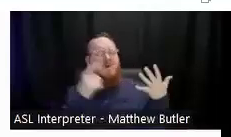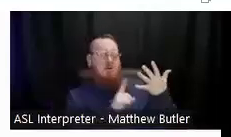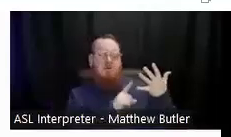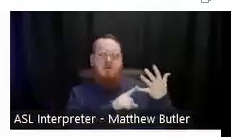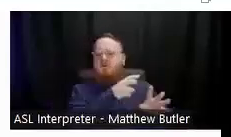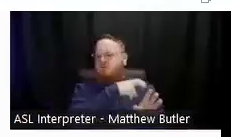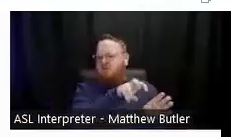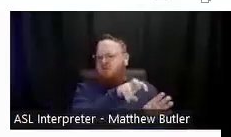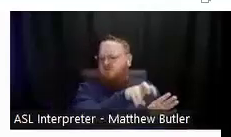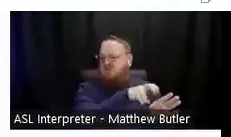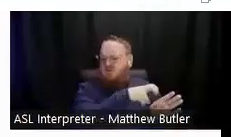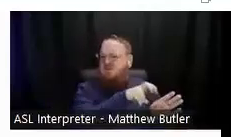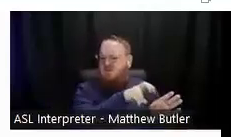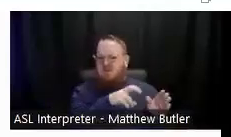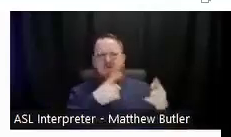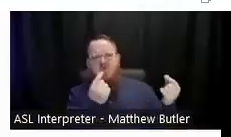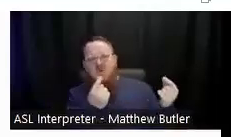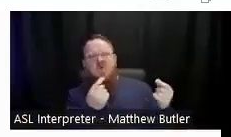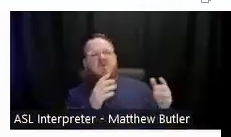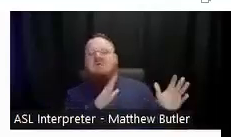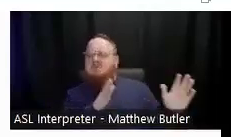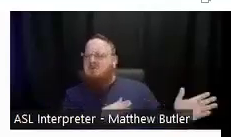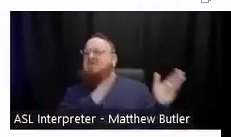where you live and what you do in life.